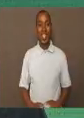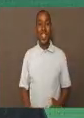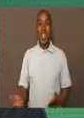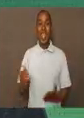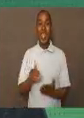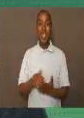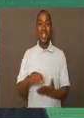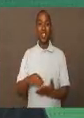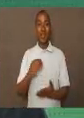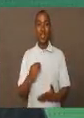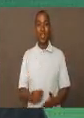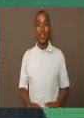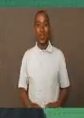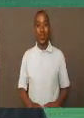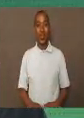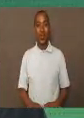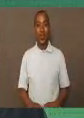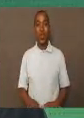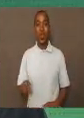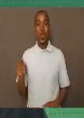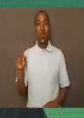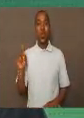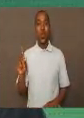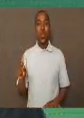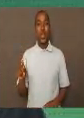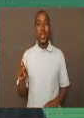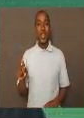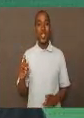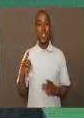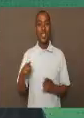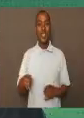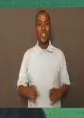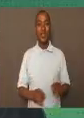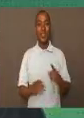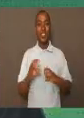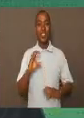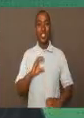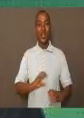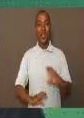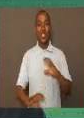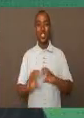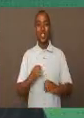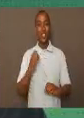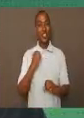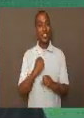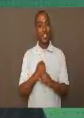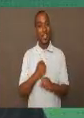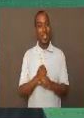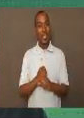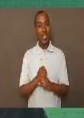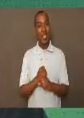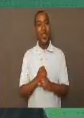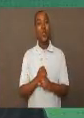also discussed how the pulmonary and systemic circulation functions within